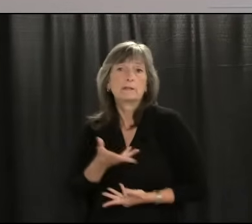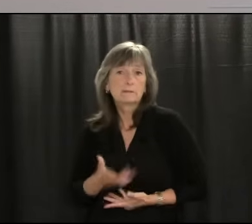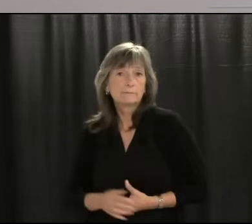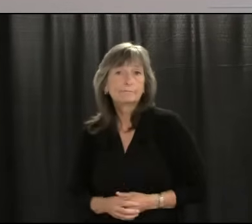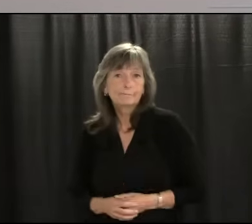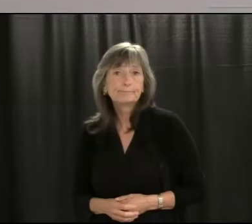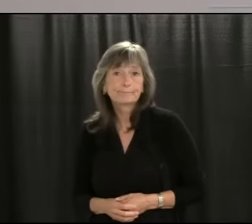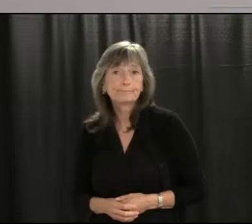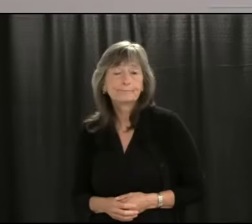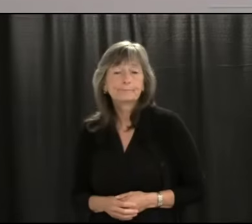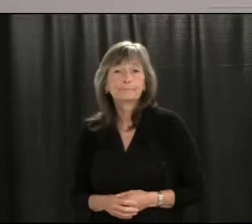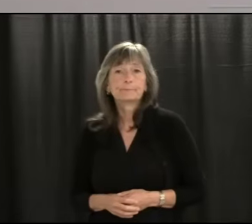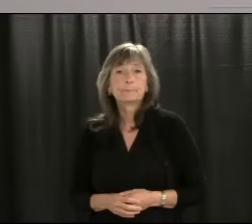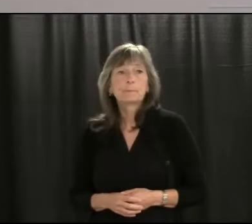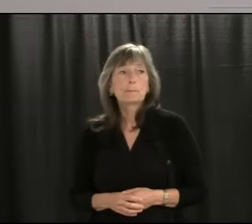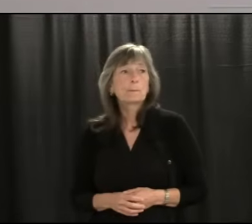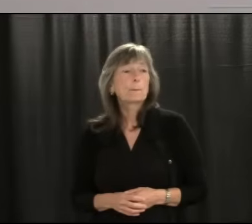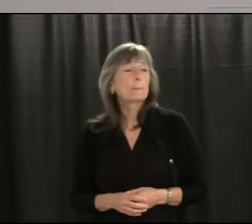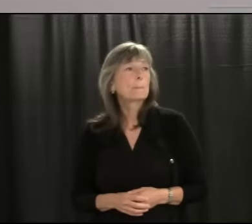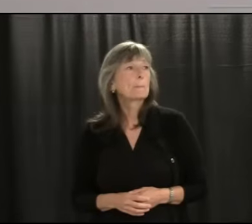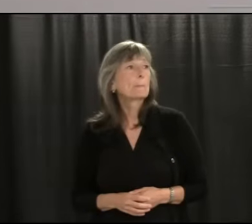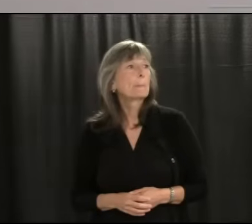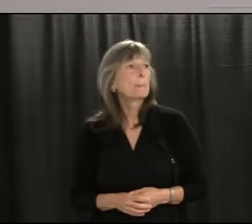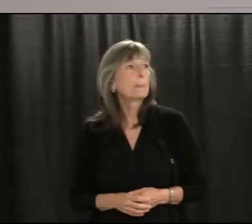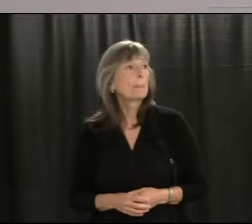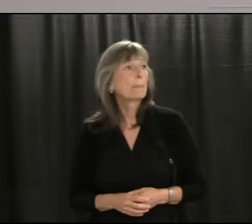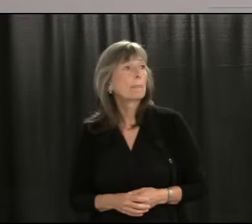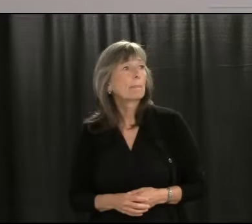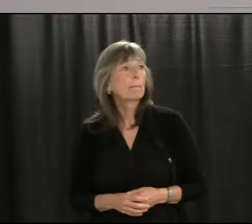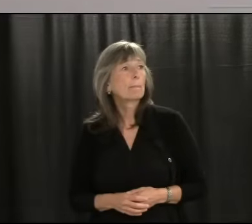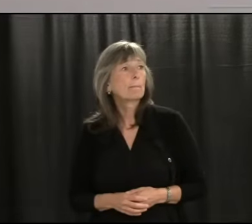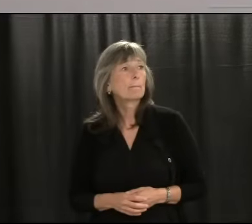make decisions about where assets should be located. Are you